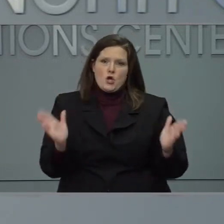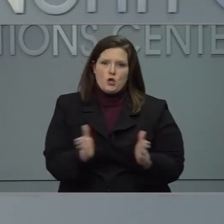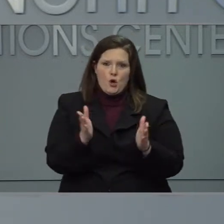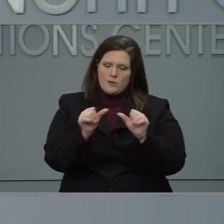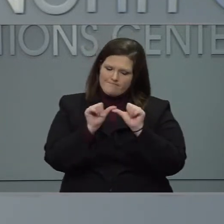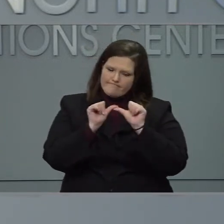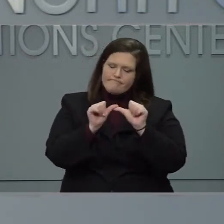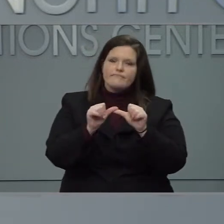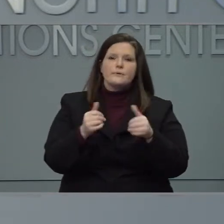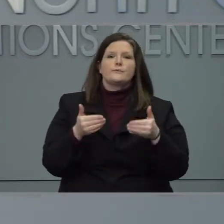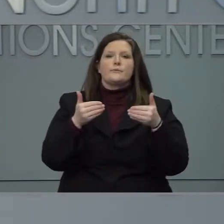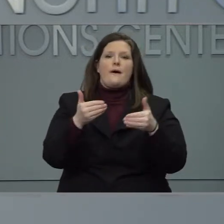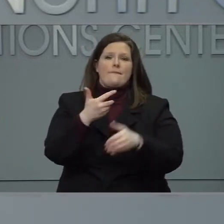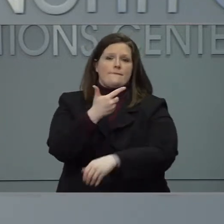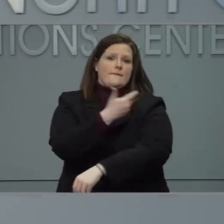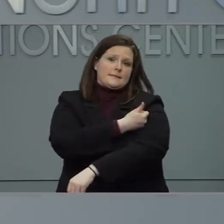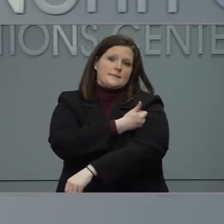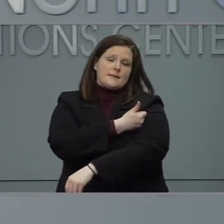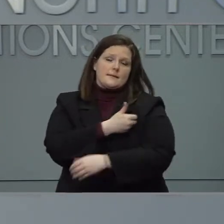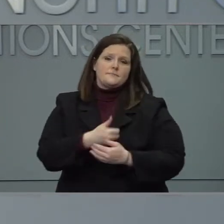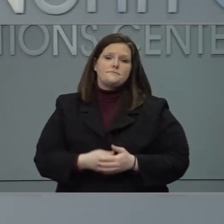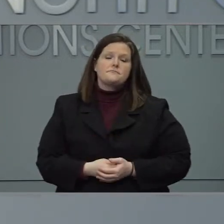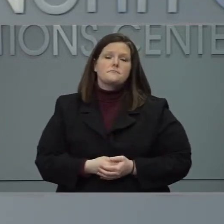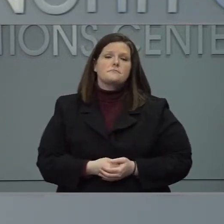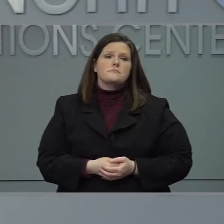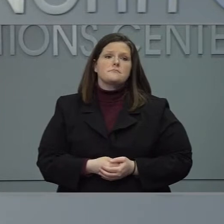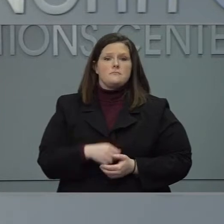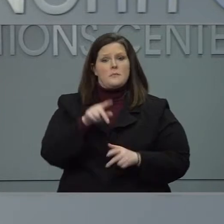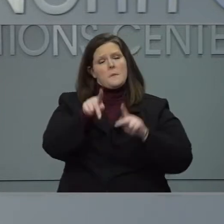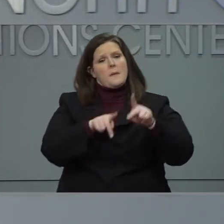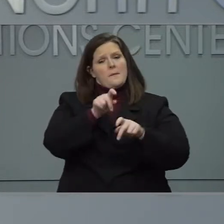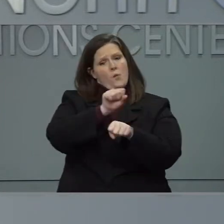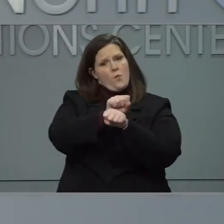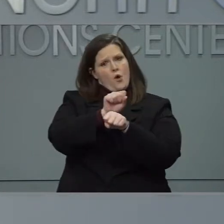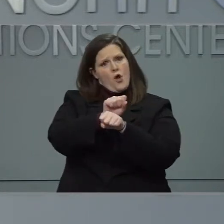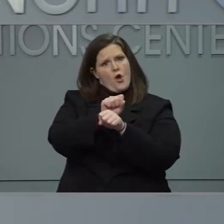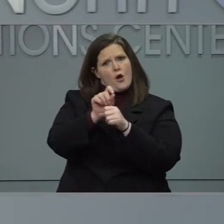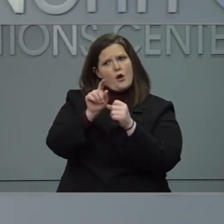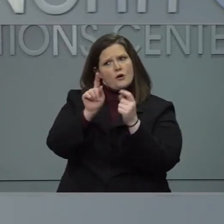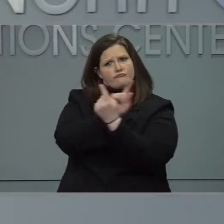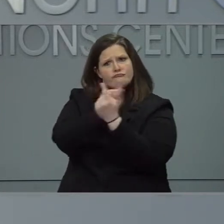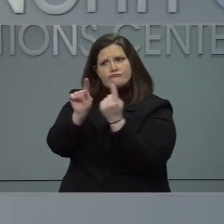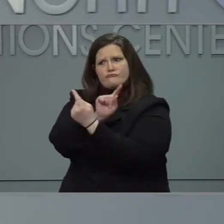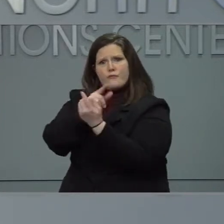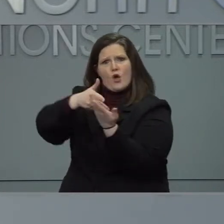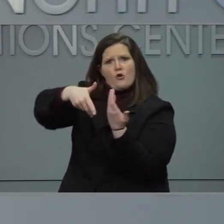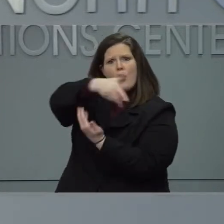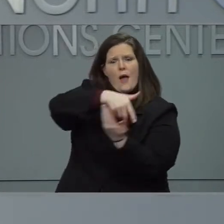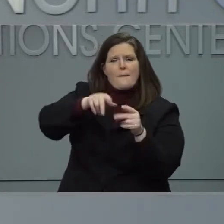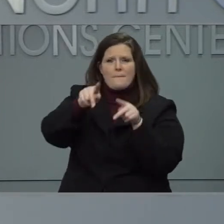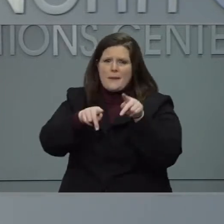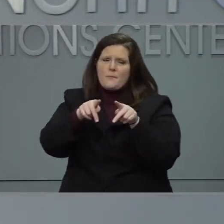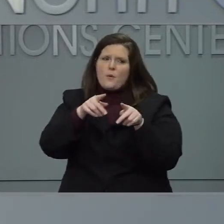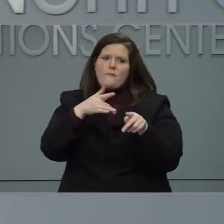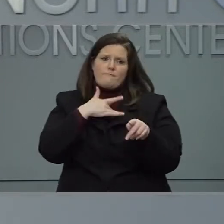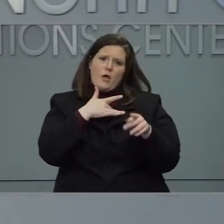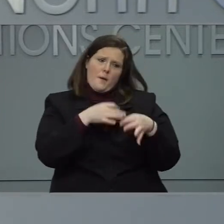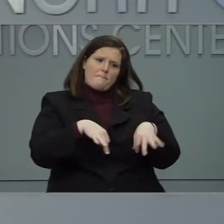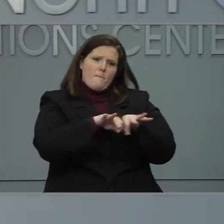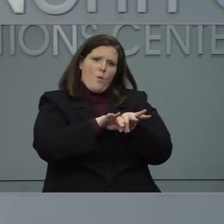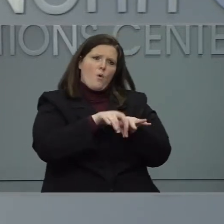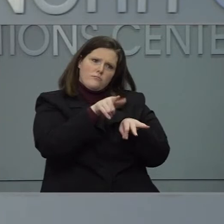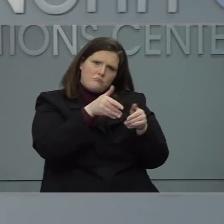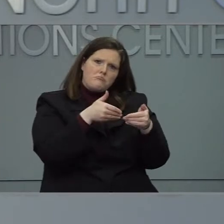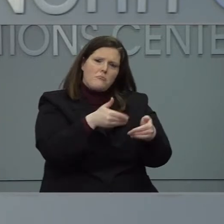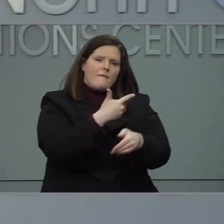vaccine. We know that employees who particularly have to deal with the public need the vaccine to protect themselves and the